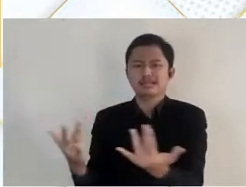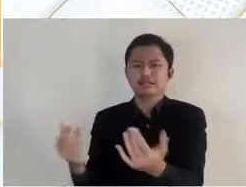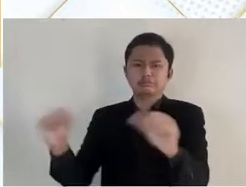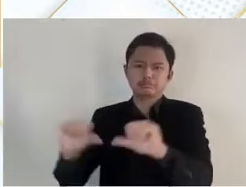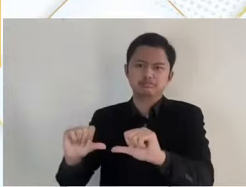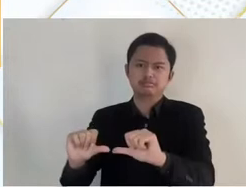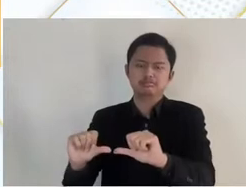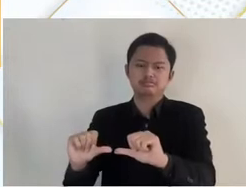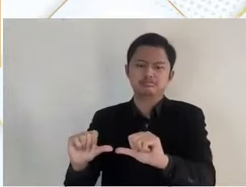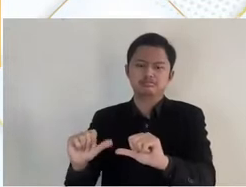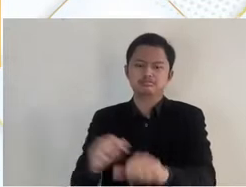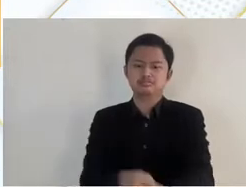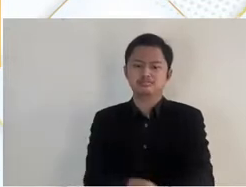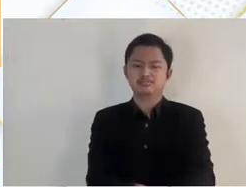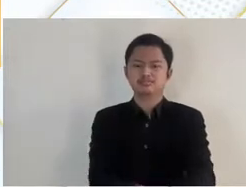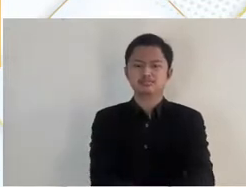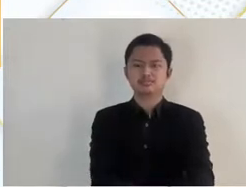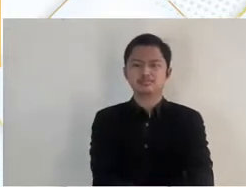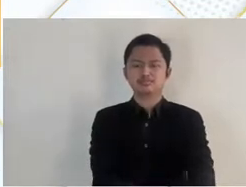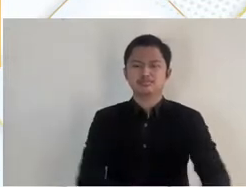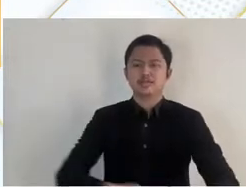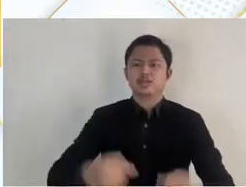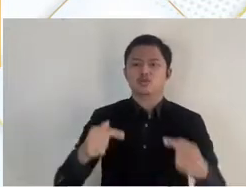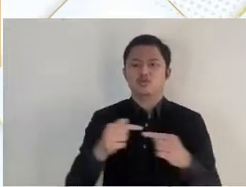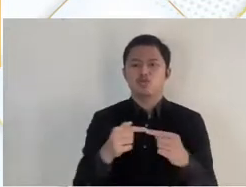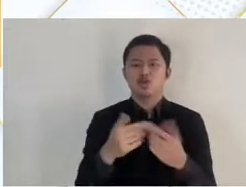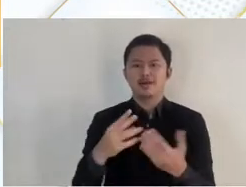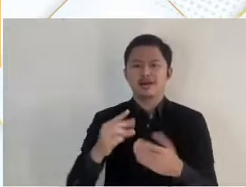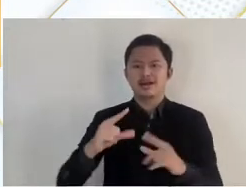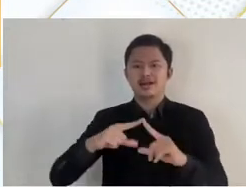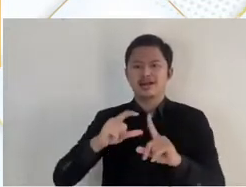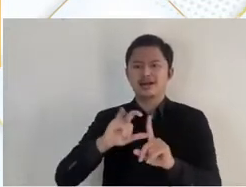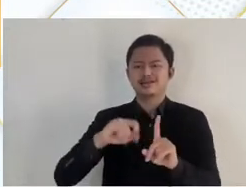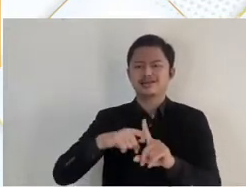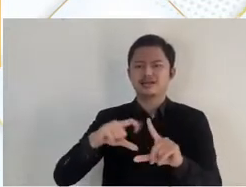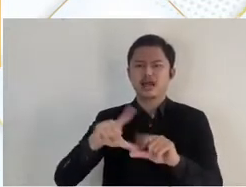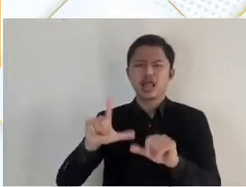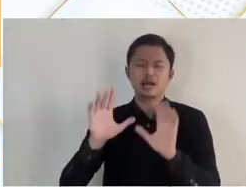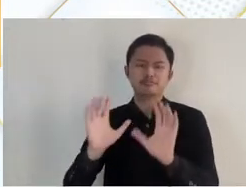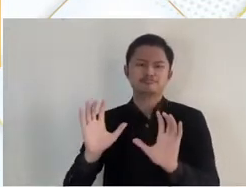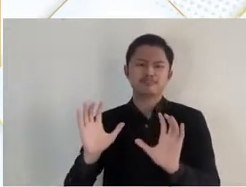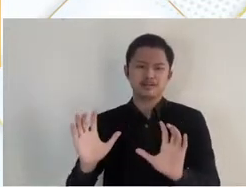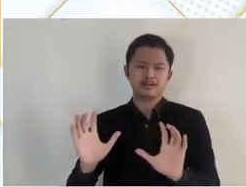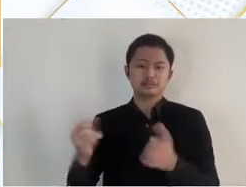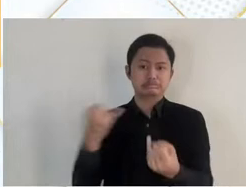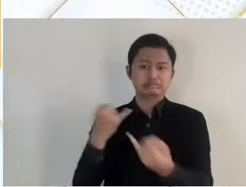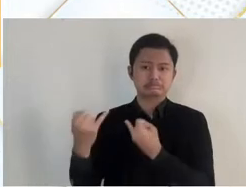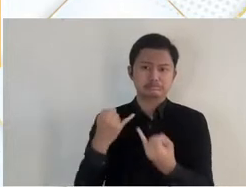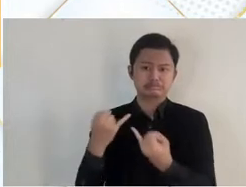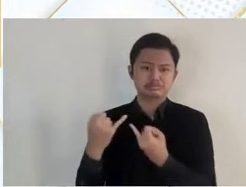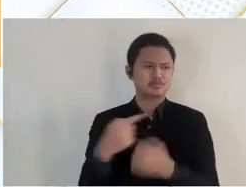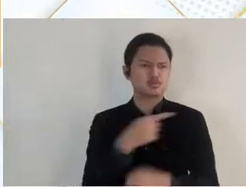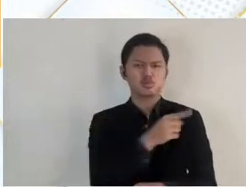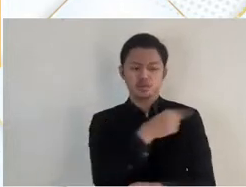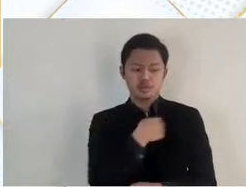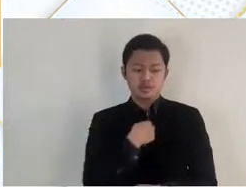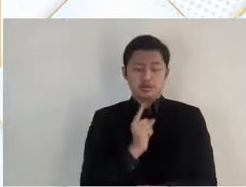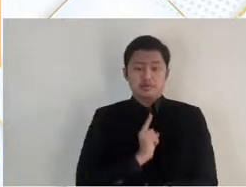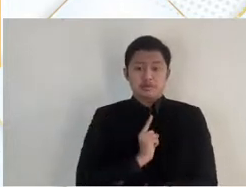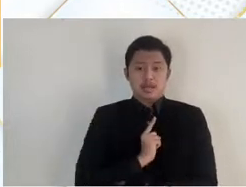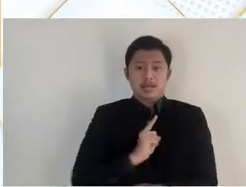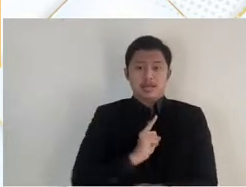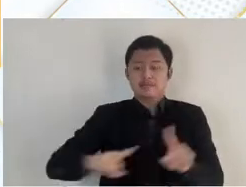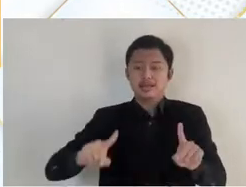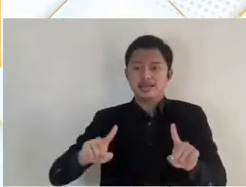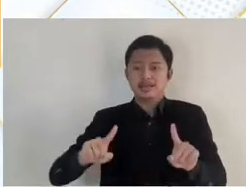then externally supported religious radicalizations that could threaten not only you as a person, but also the mandate of